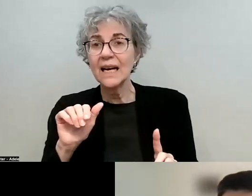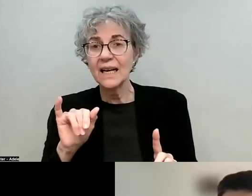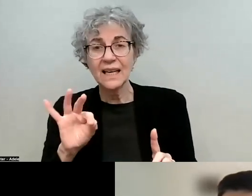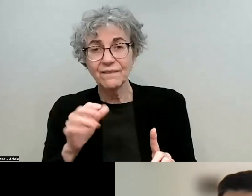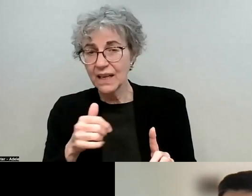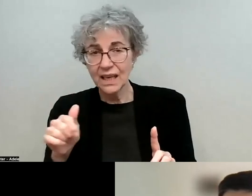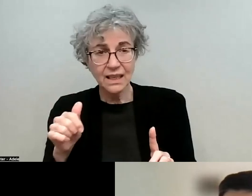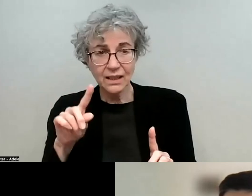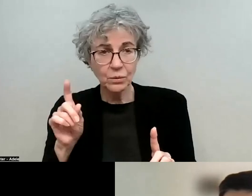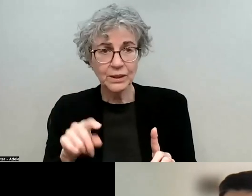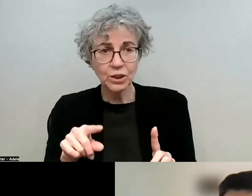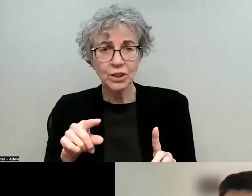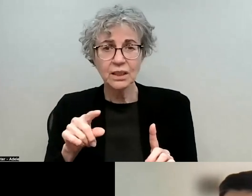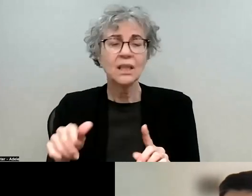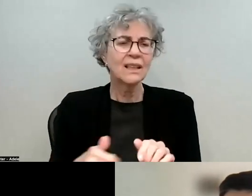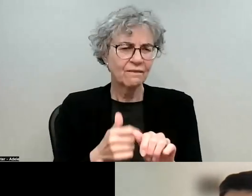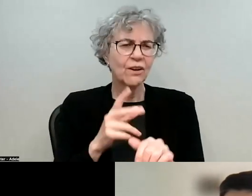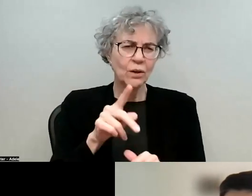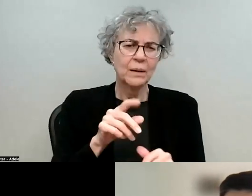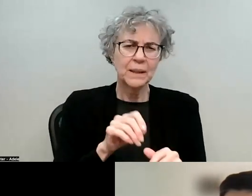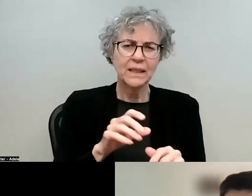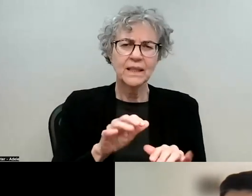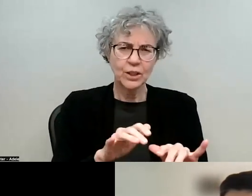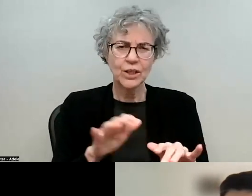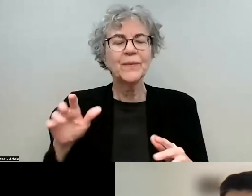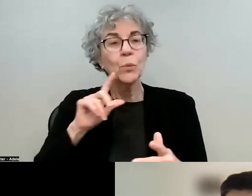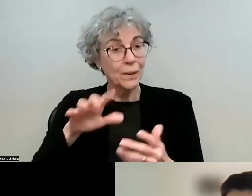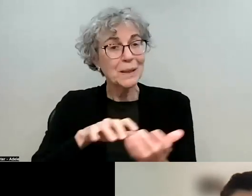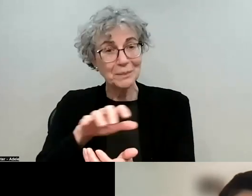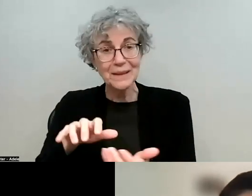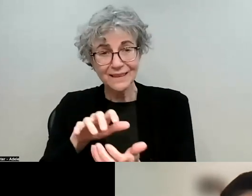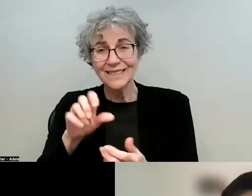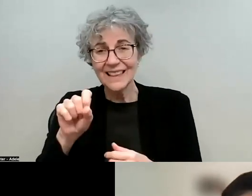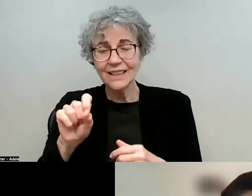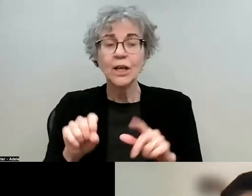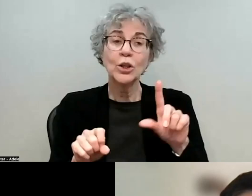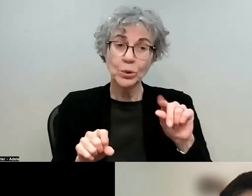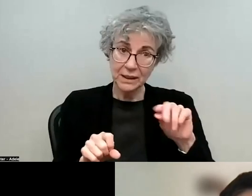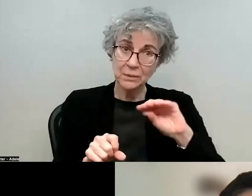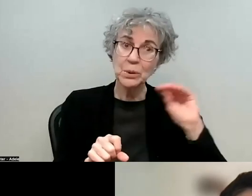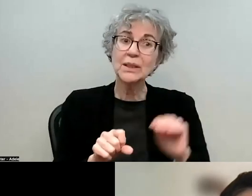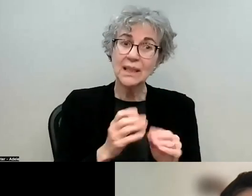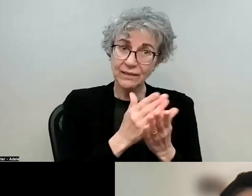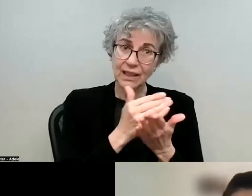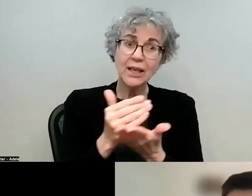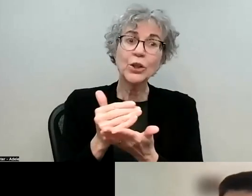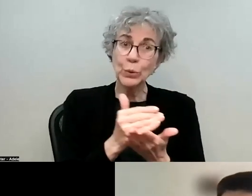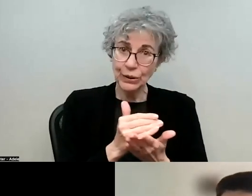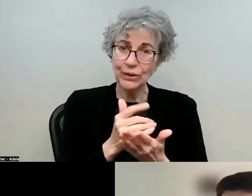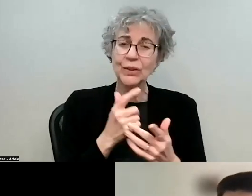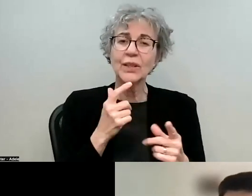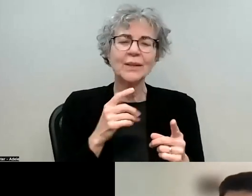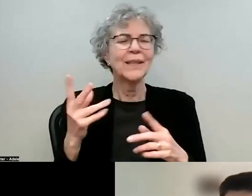can follow up in the chat. But so, yes, it will be a mix. 20% of the units will be designated for people that in. So